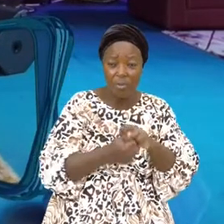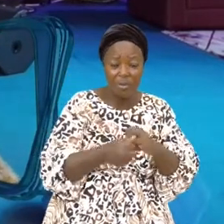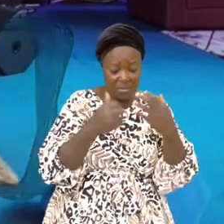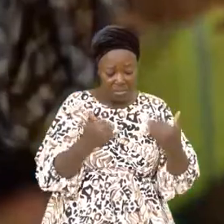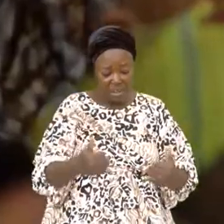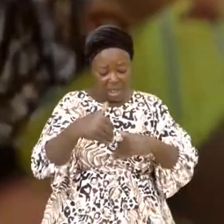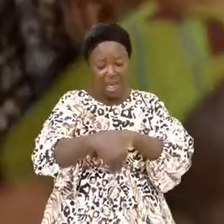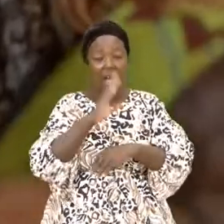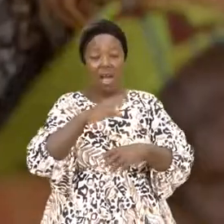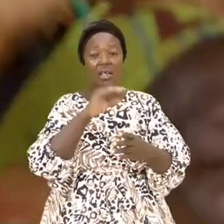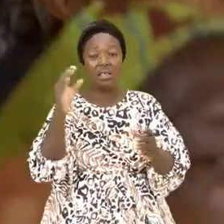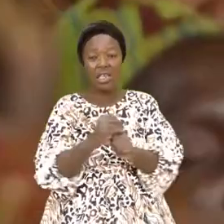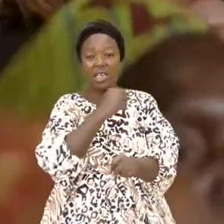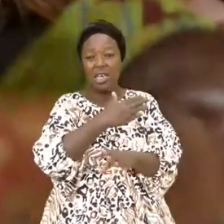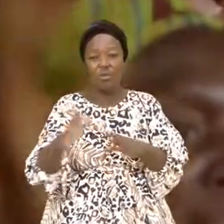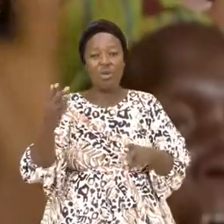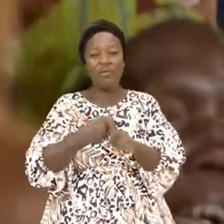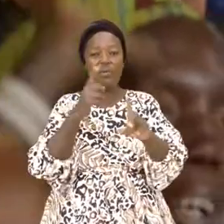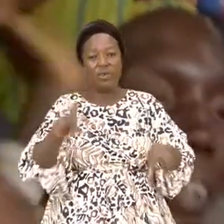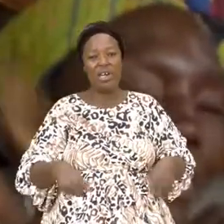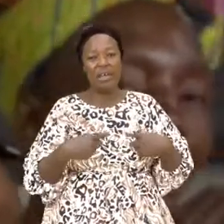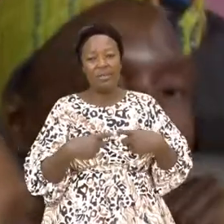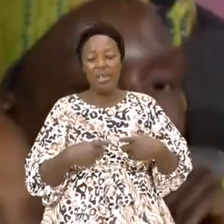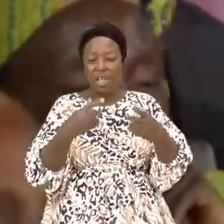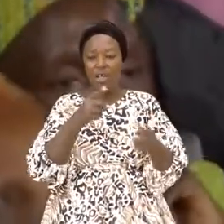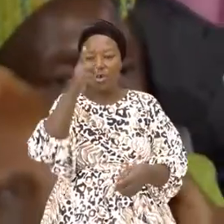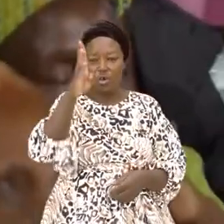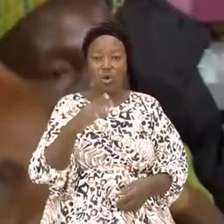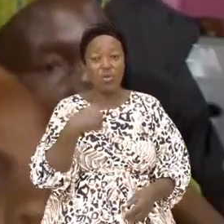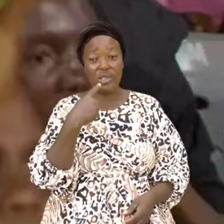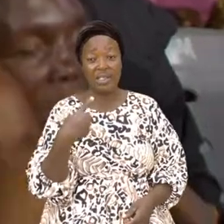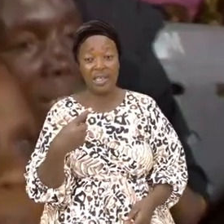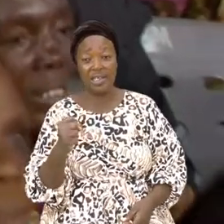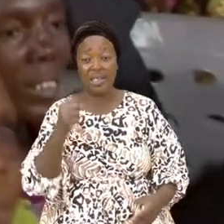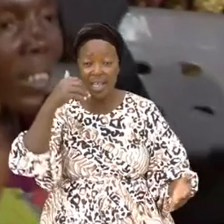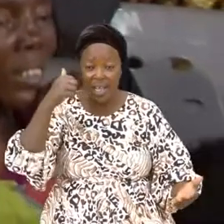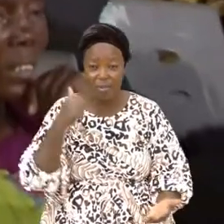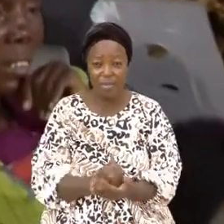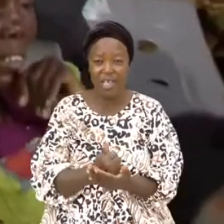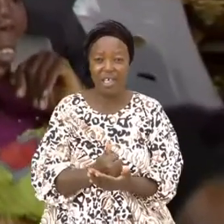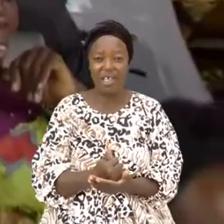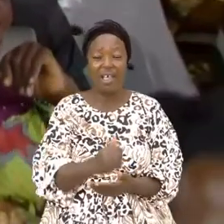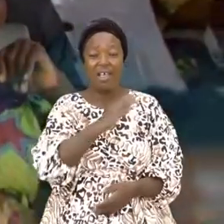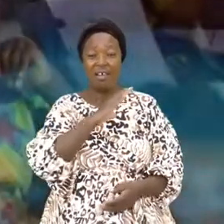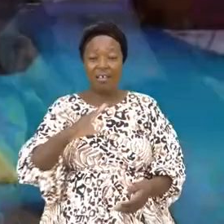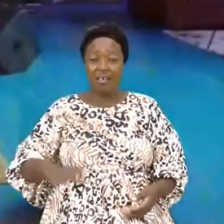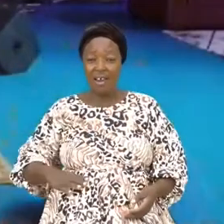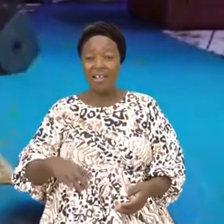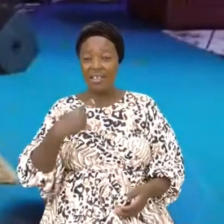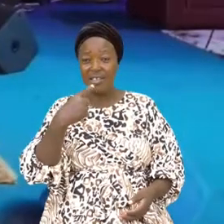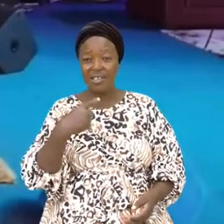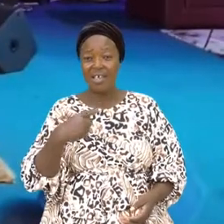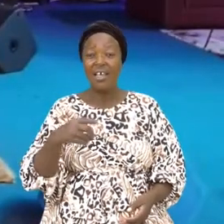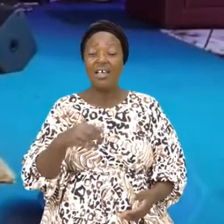cured in your life. God says amen. Christ is